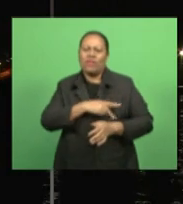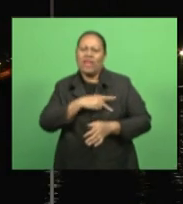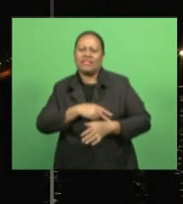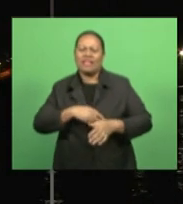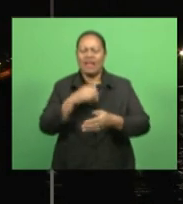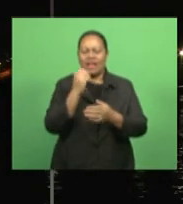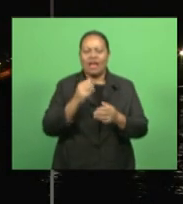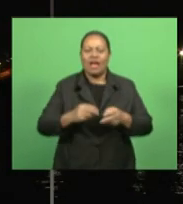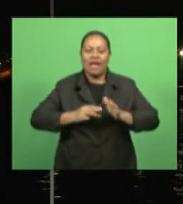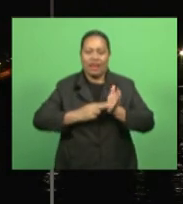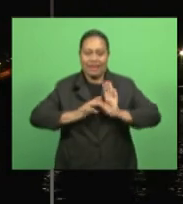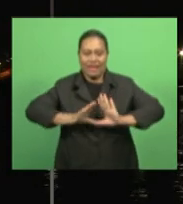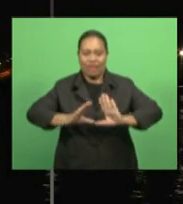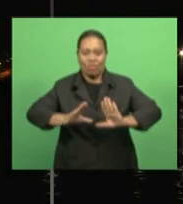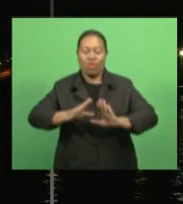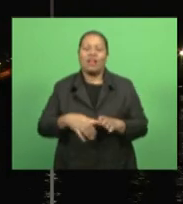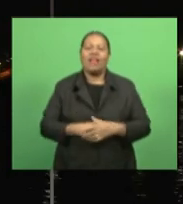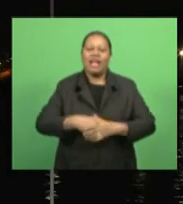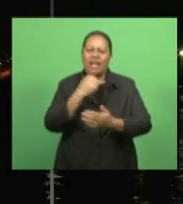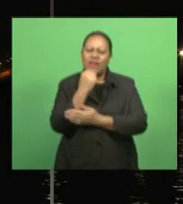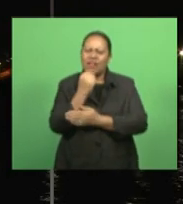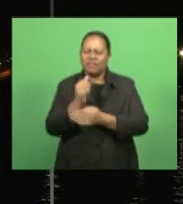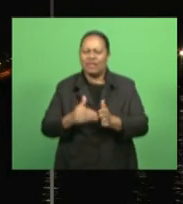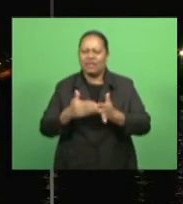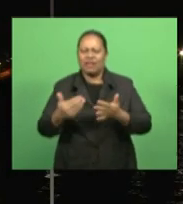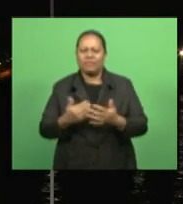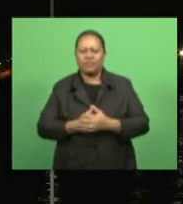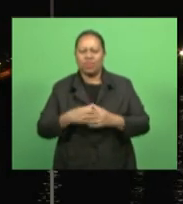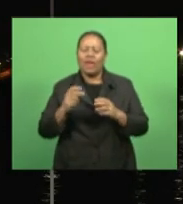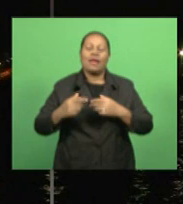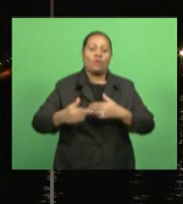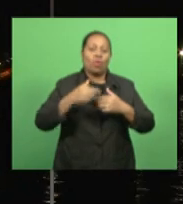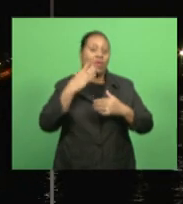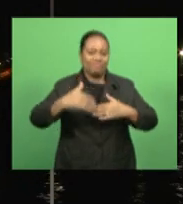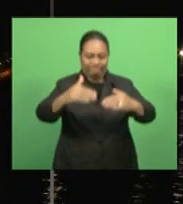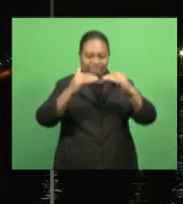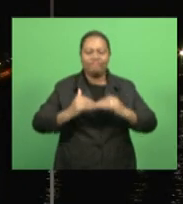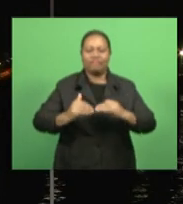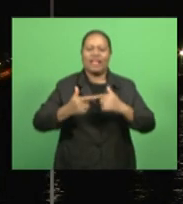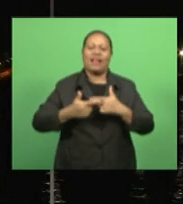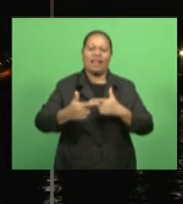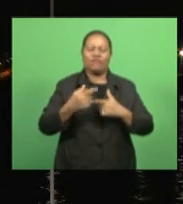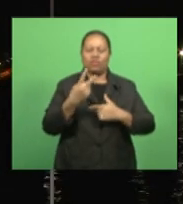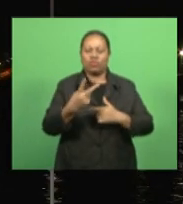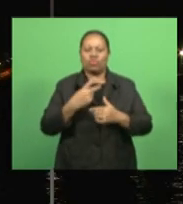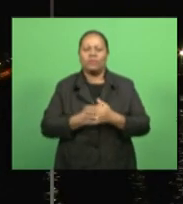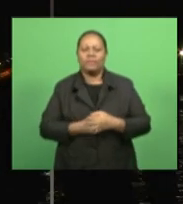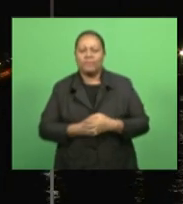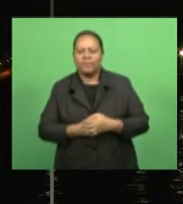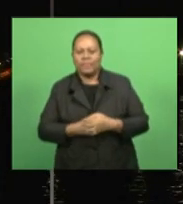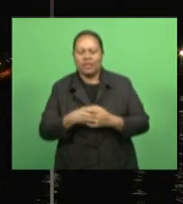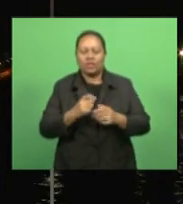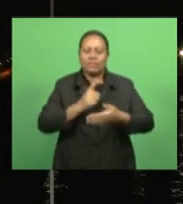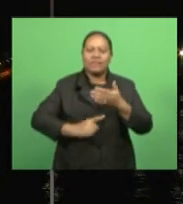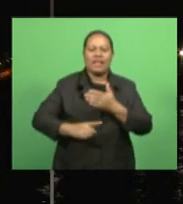and rugby to resume when the country shifts to Alert Level 2. It is understood June 13th is the target date to kick off